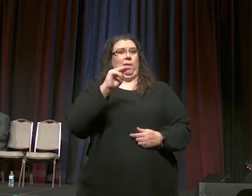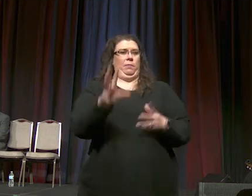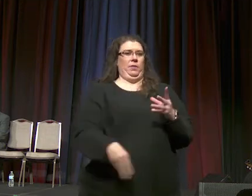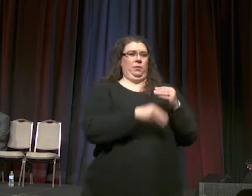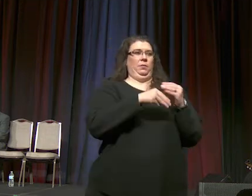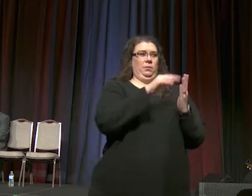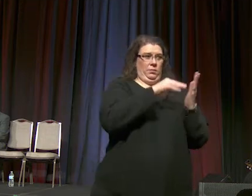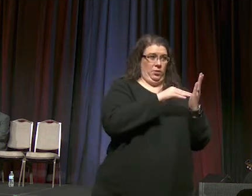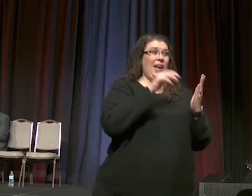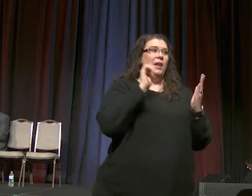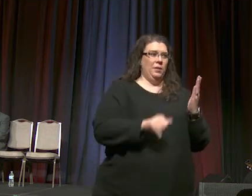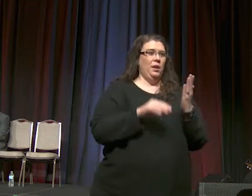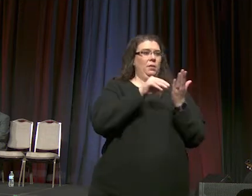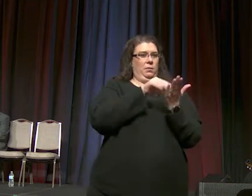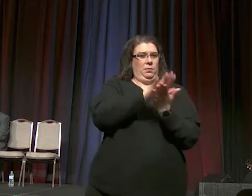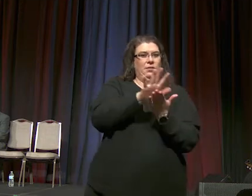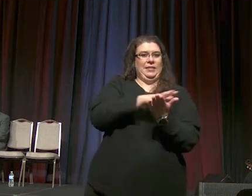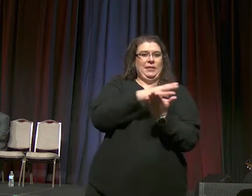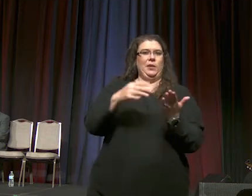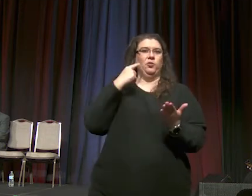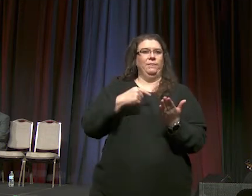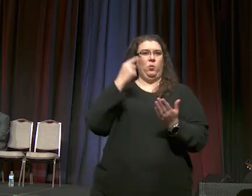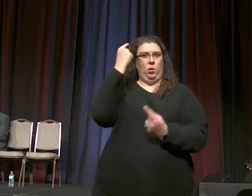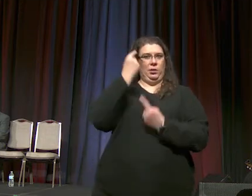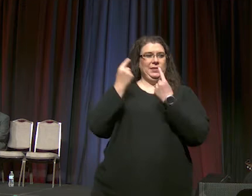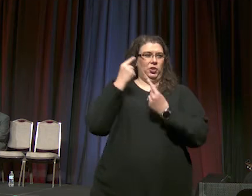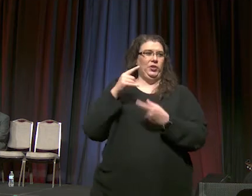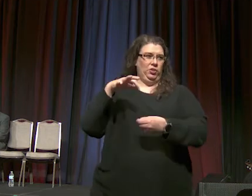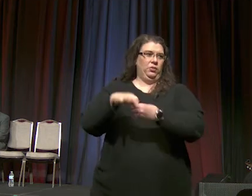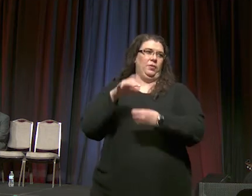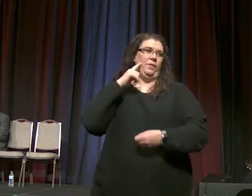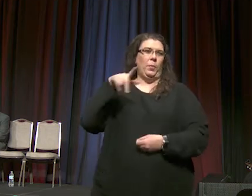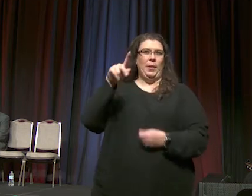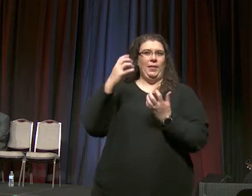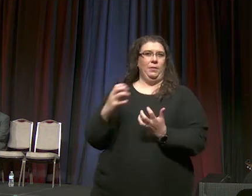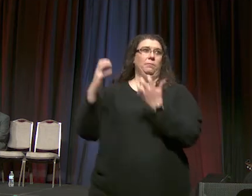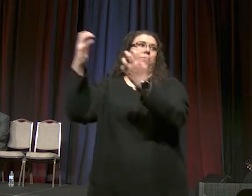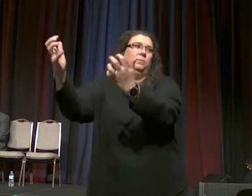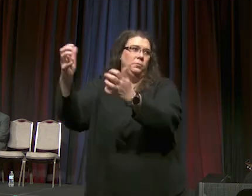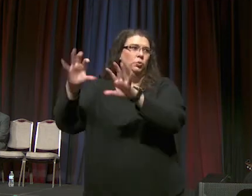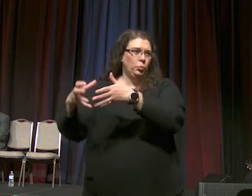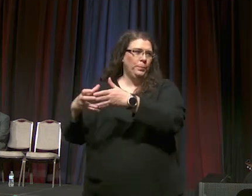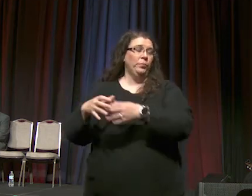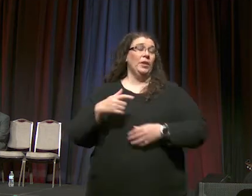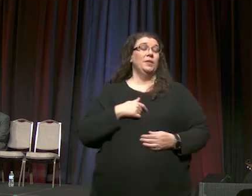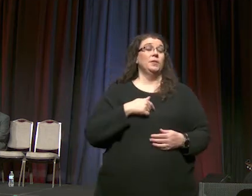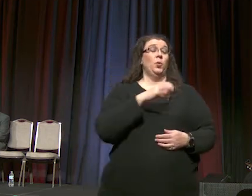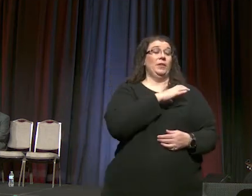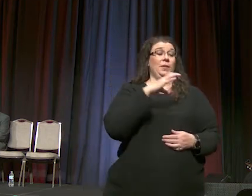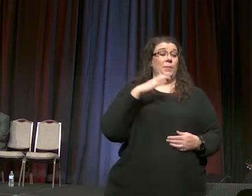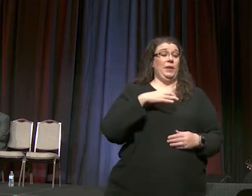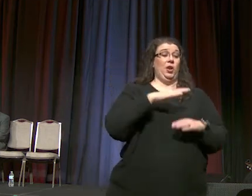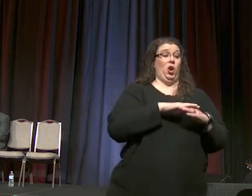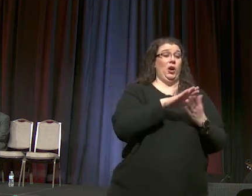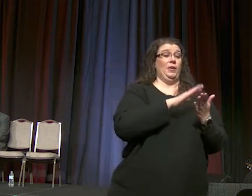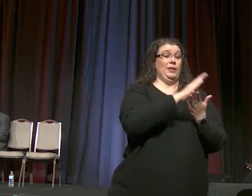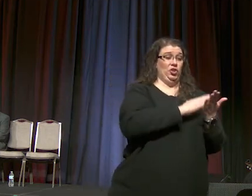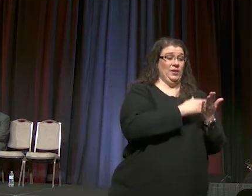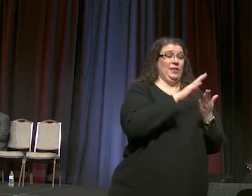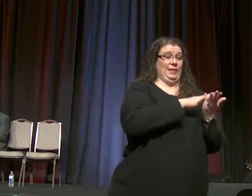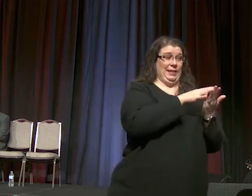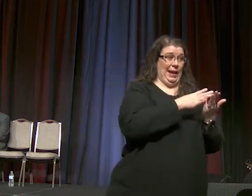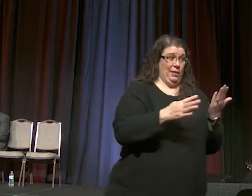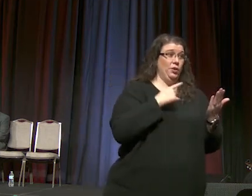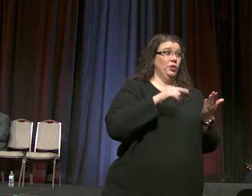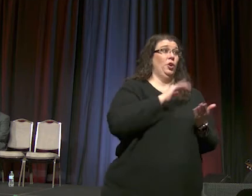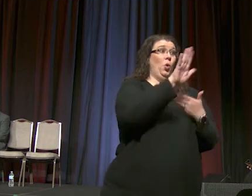can be scheduled for consideration by the plenary. So the Committee on Agenda and Calendar will take all of